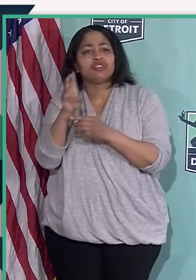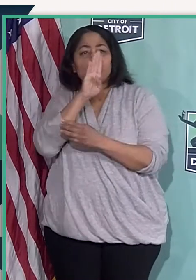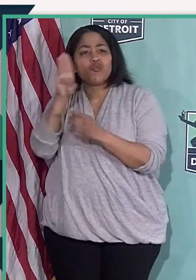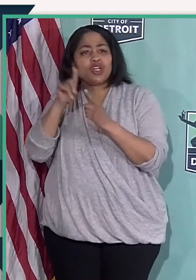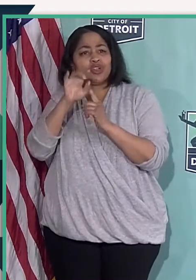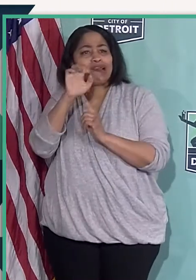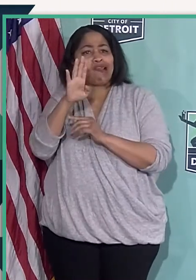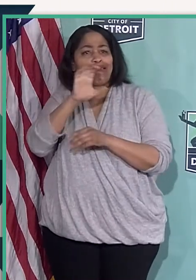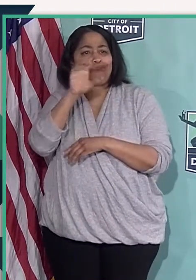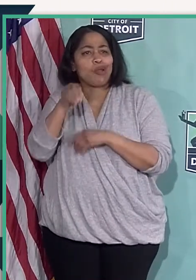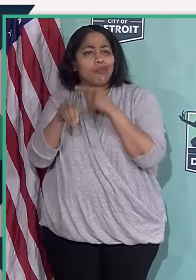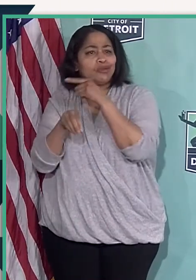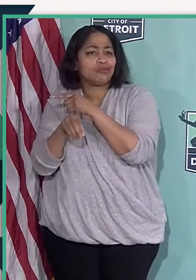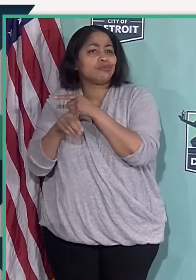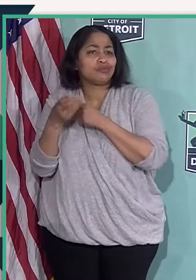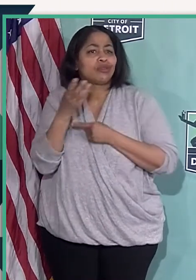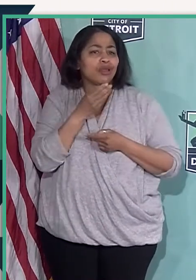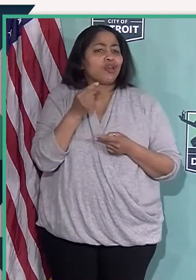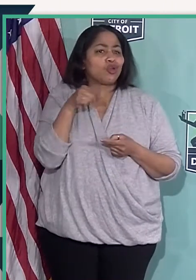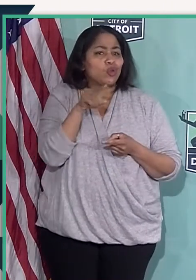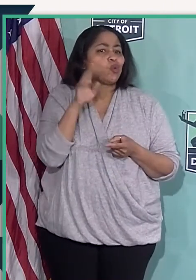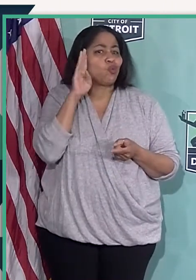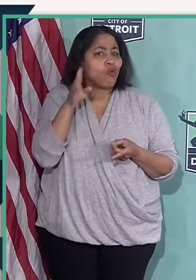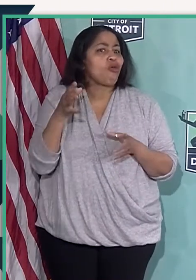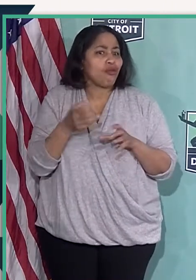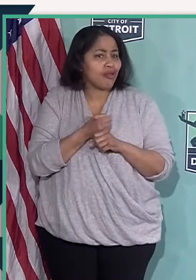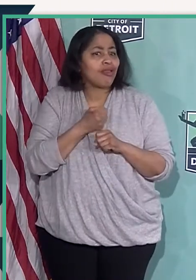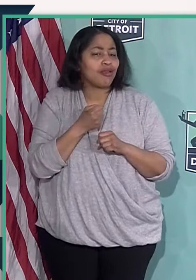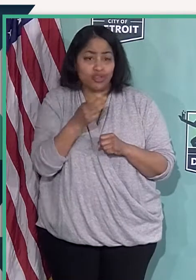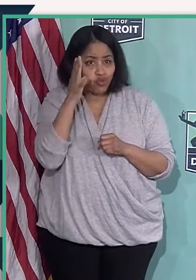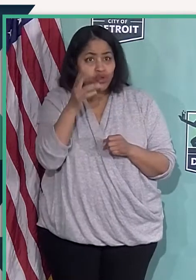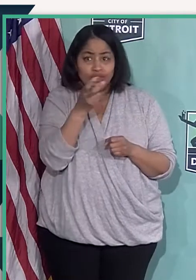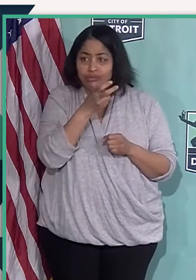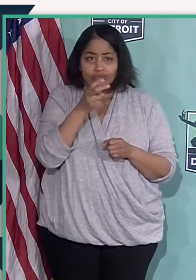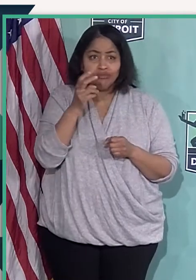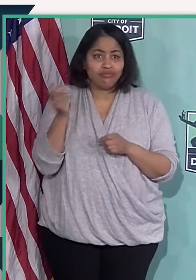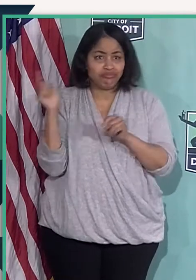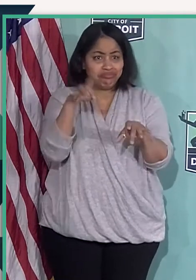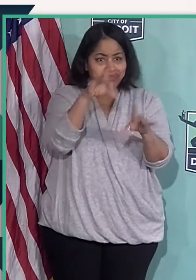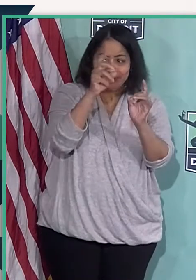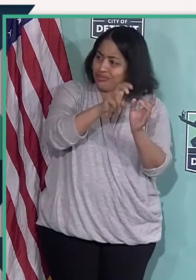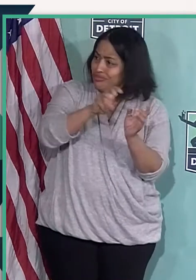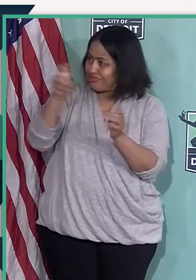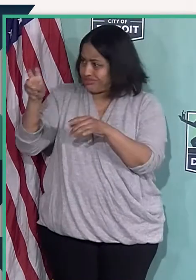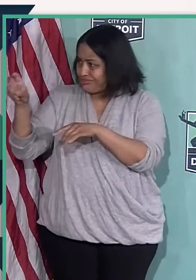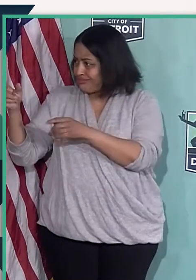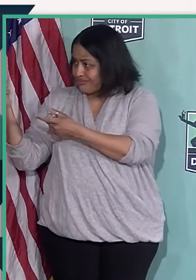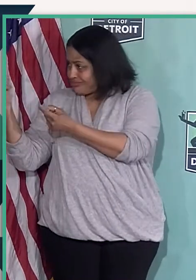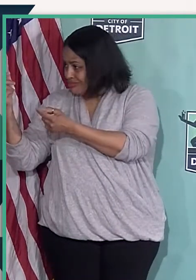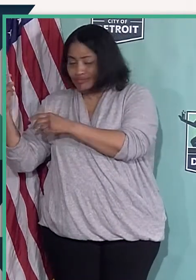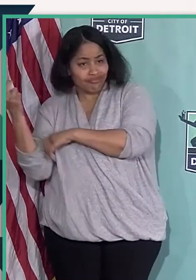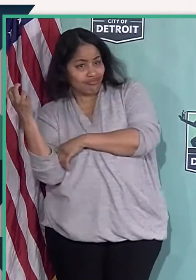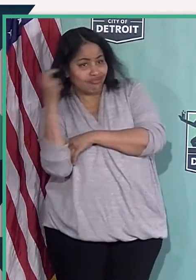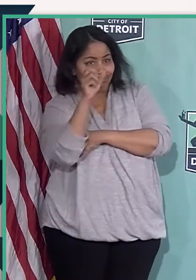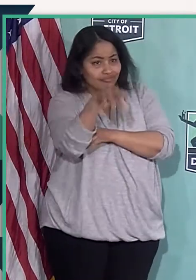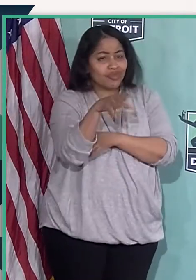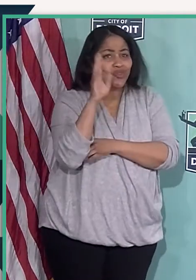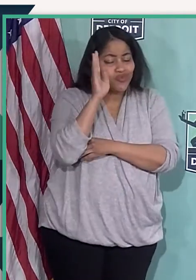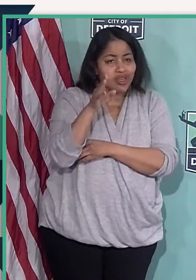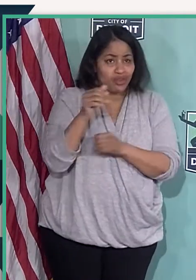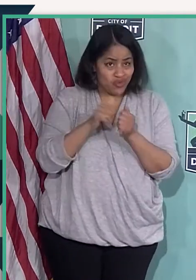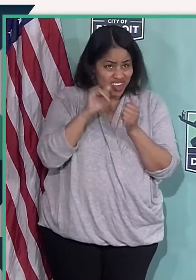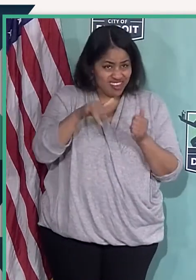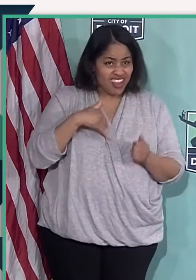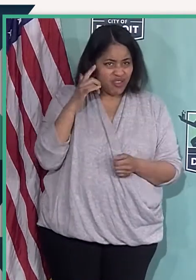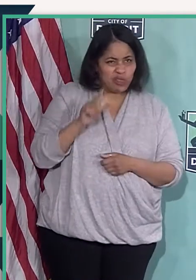cab companies, and you will be transported in these new Honda vehicles. And with that, I'll turn it